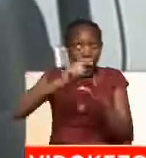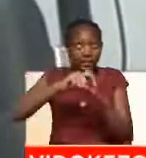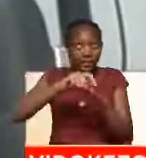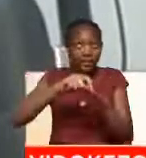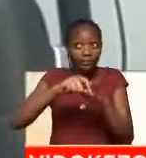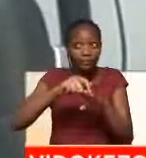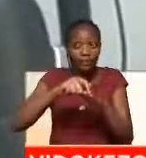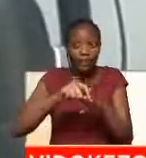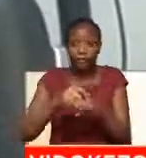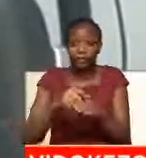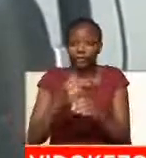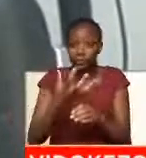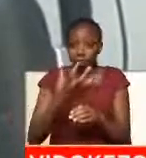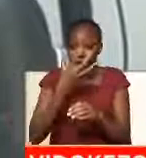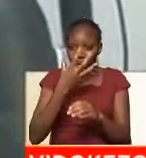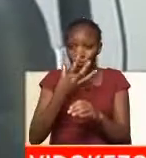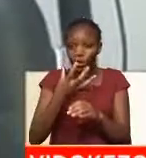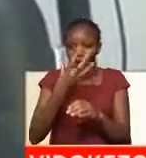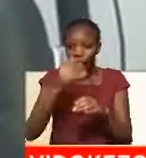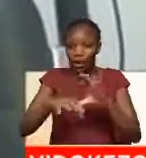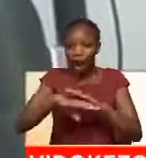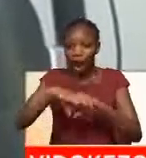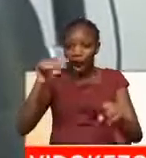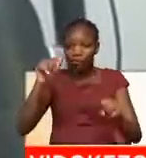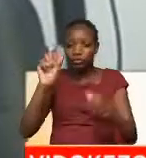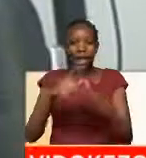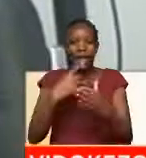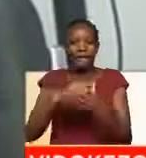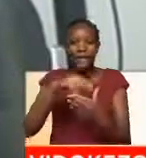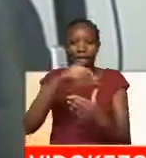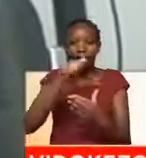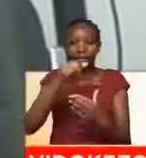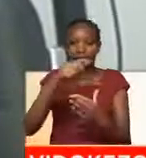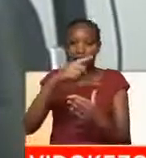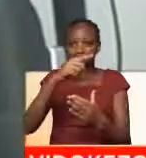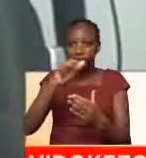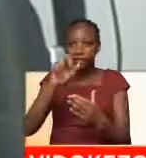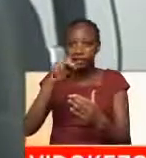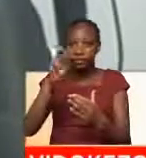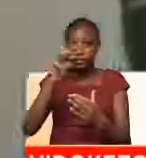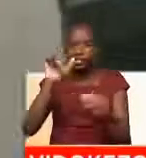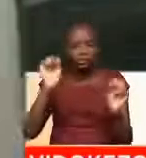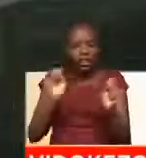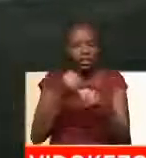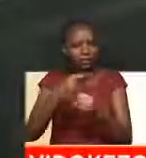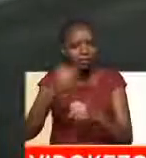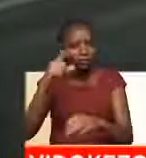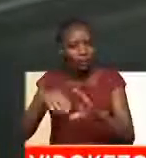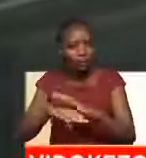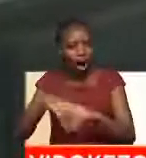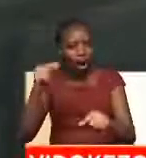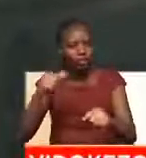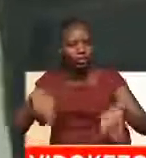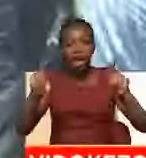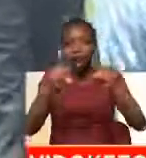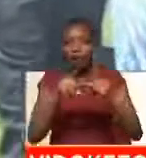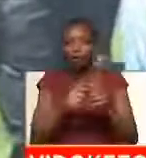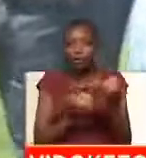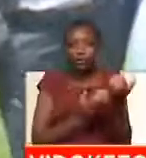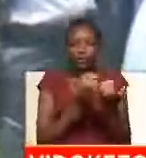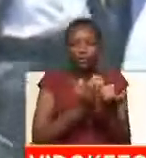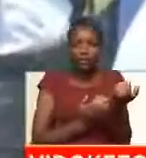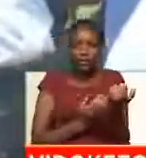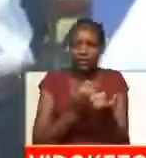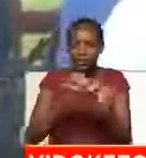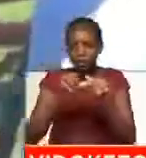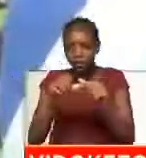exhale or you breathe out, the microorganisms or the droplet cannot come out. Uuzaji barakoa ukinoga mijini panasalia